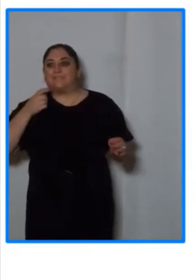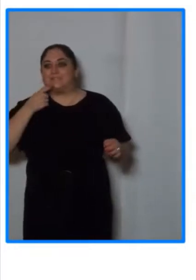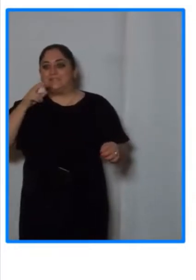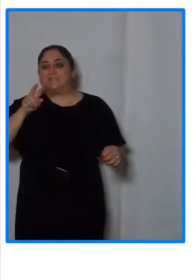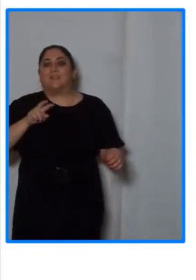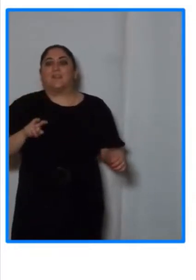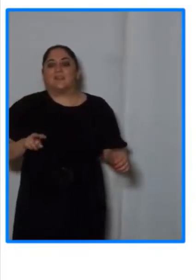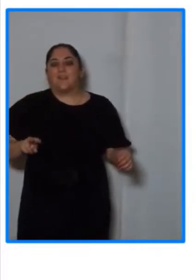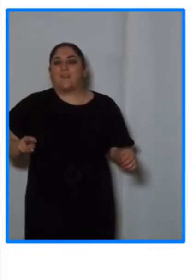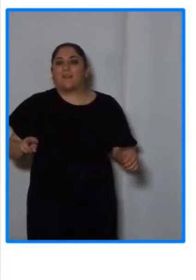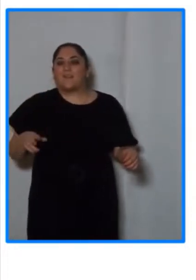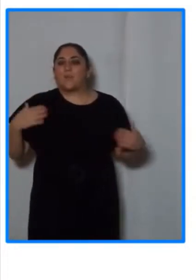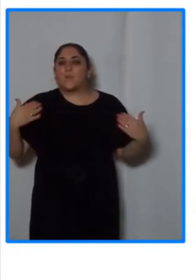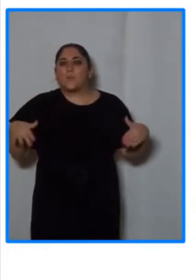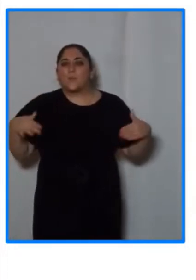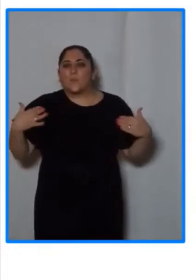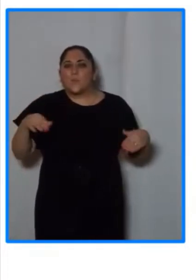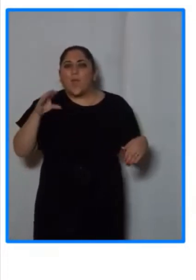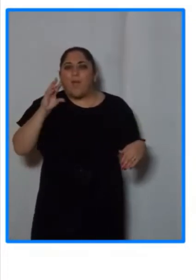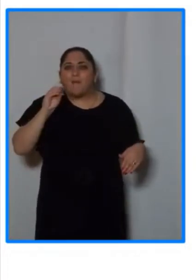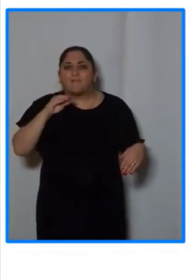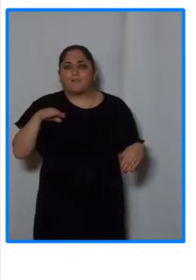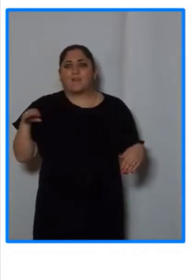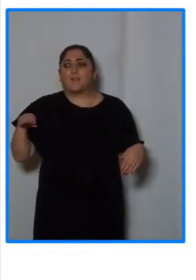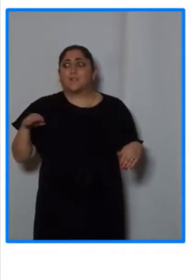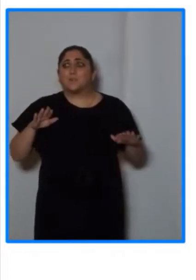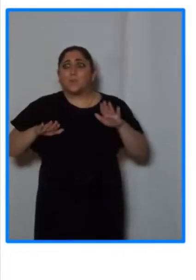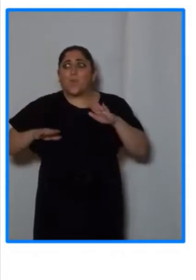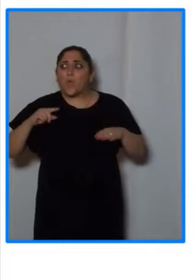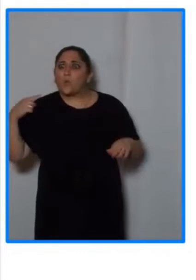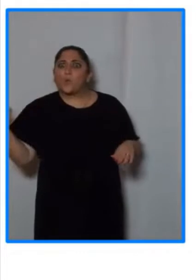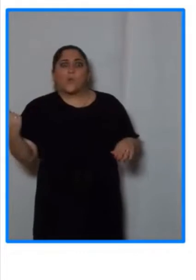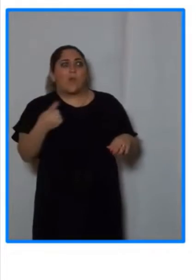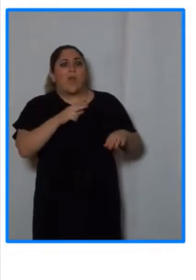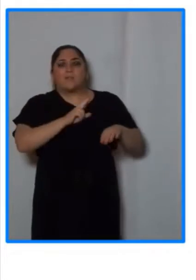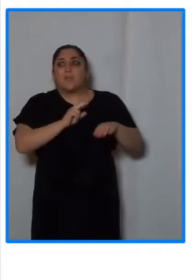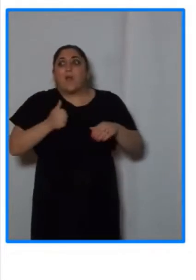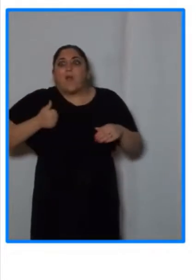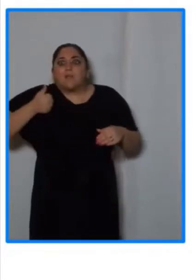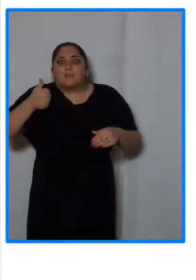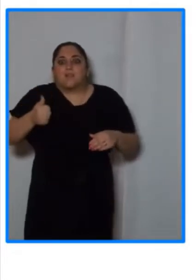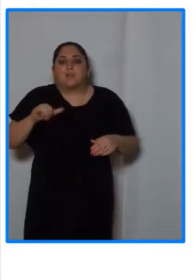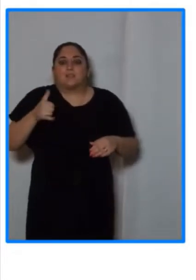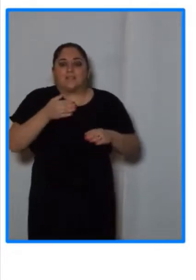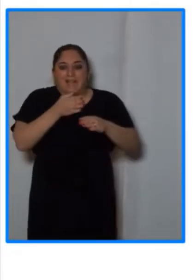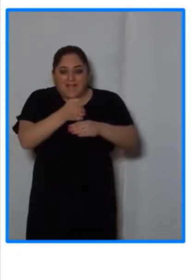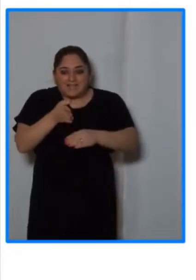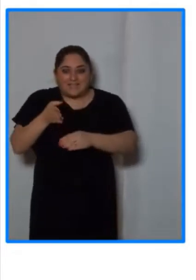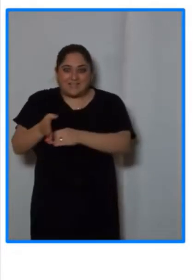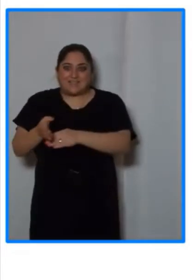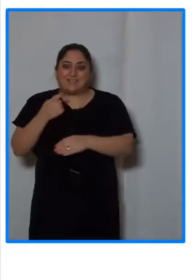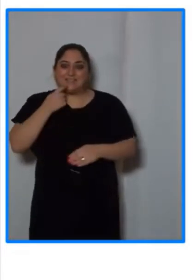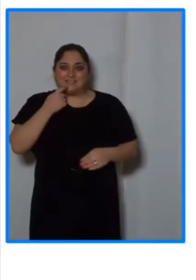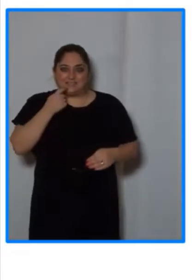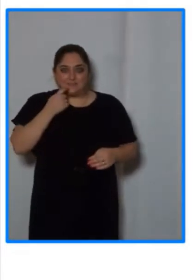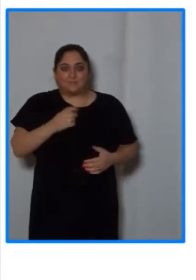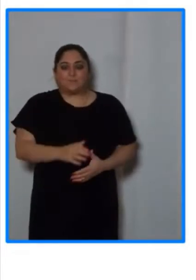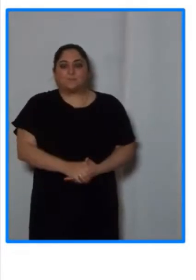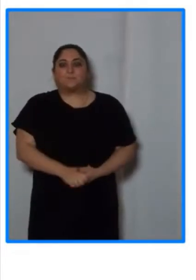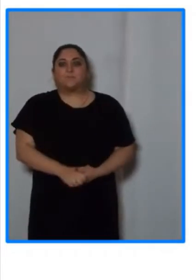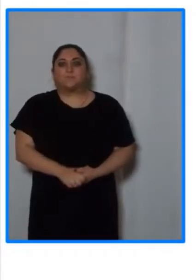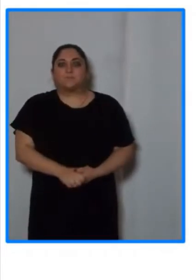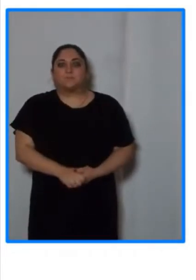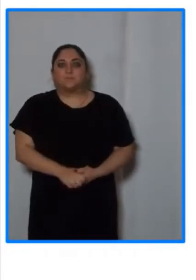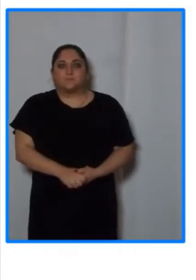level. So basically, any one of us may end up in a situation where we need accessibility.